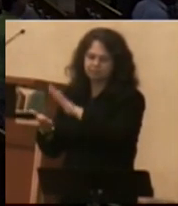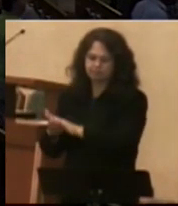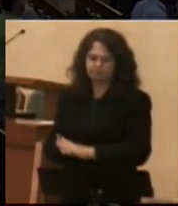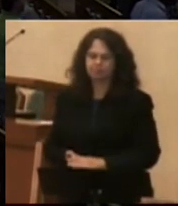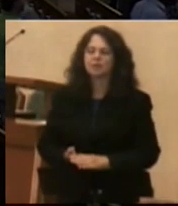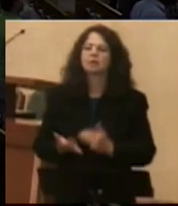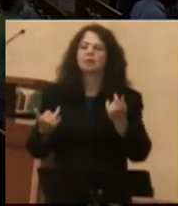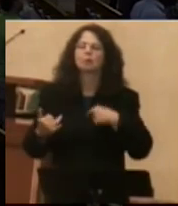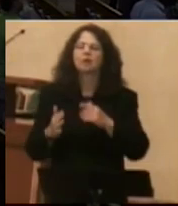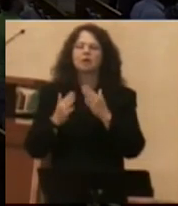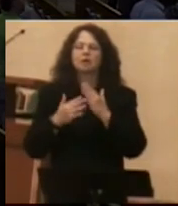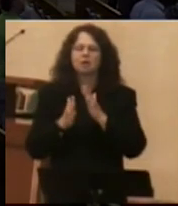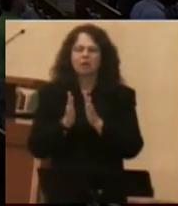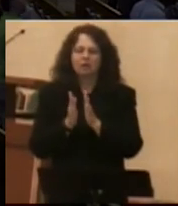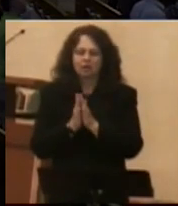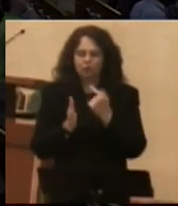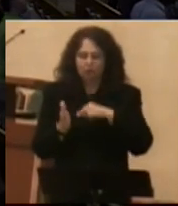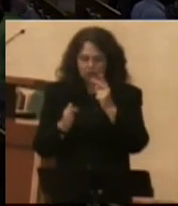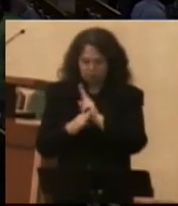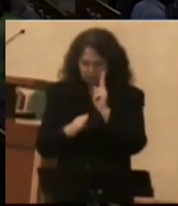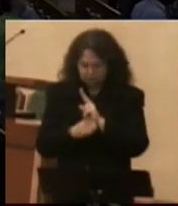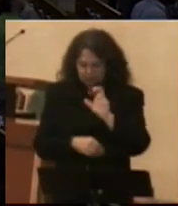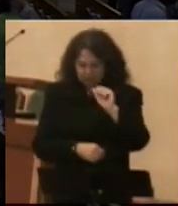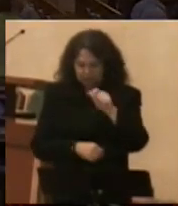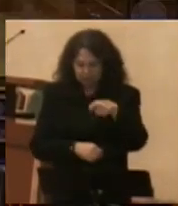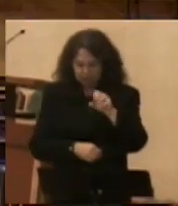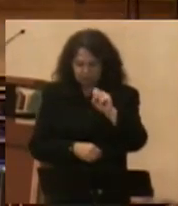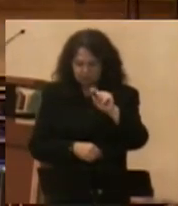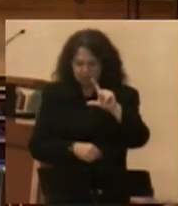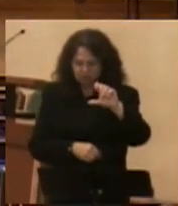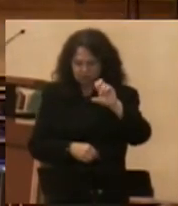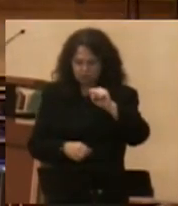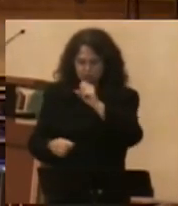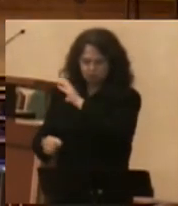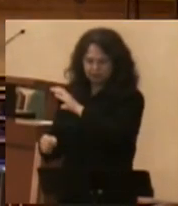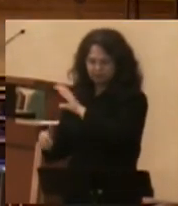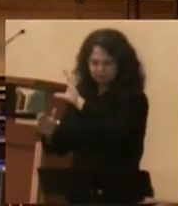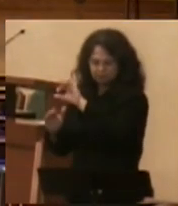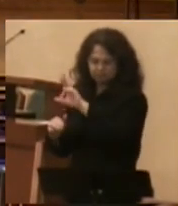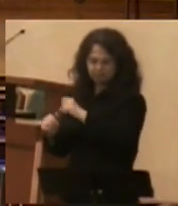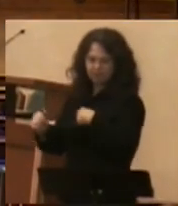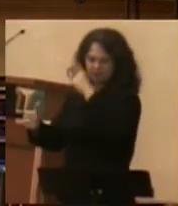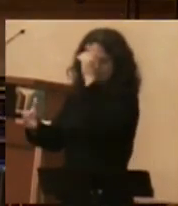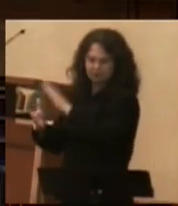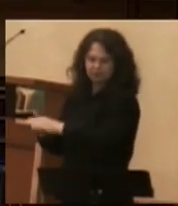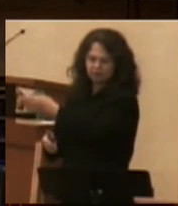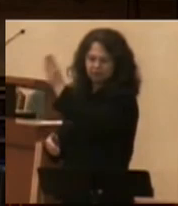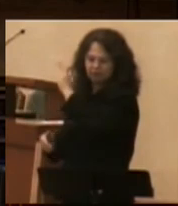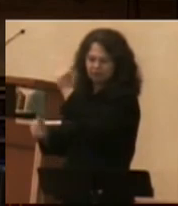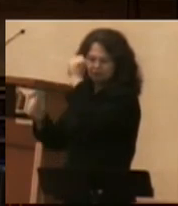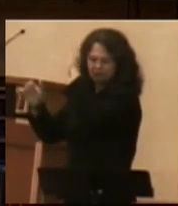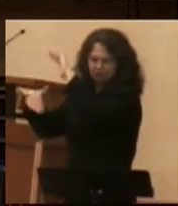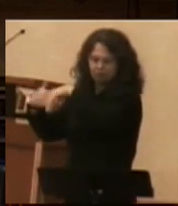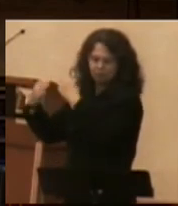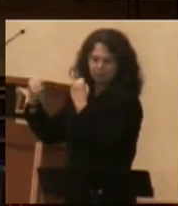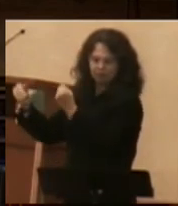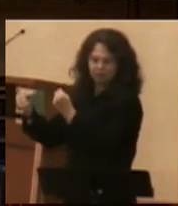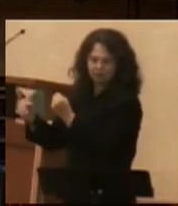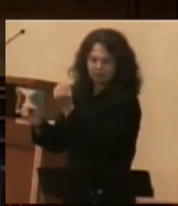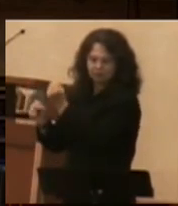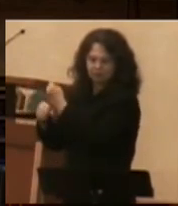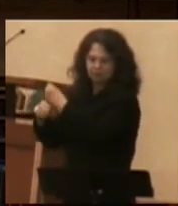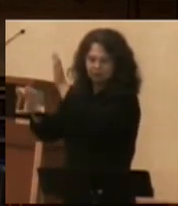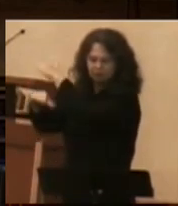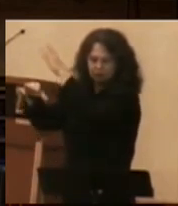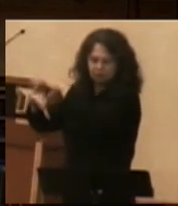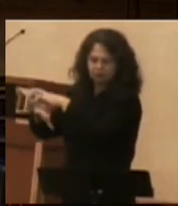boldly confess our faith using the words of the Apostles' Creed. I believe in God, the Father Almighty, creator of heaven